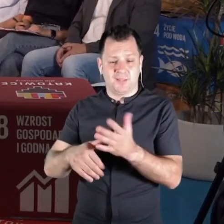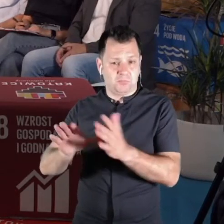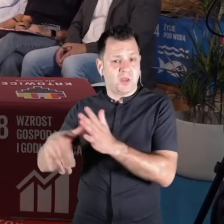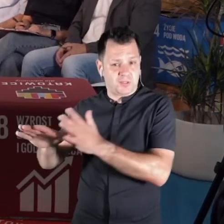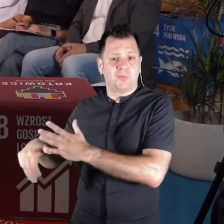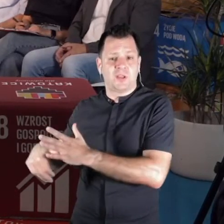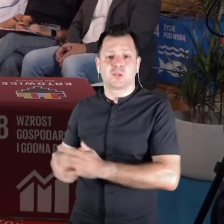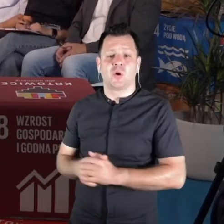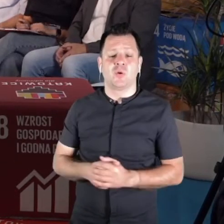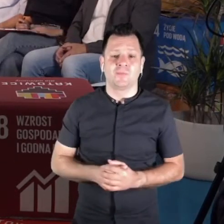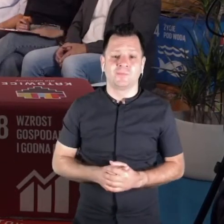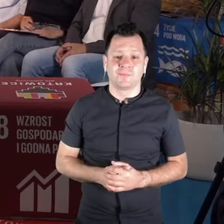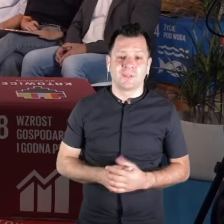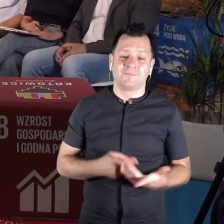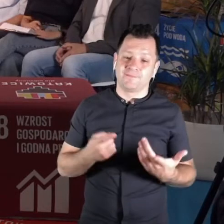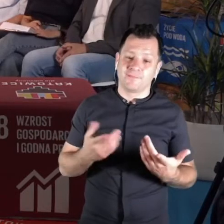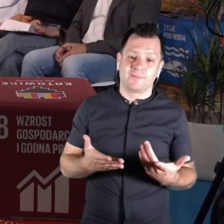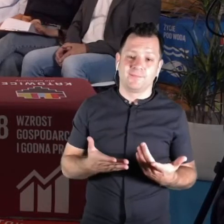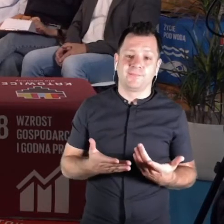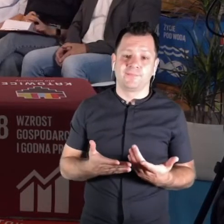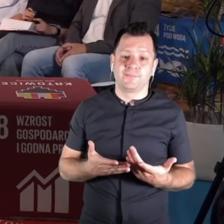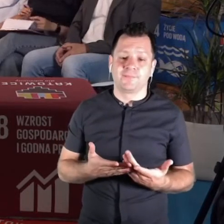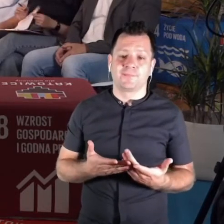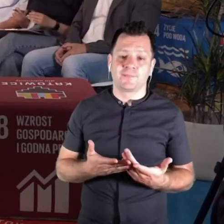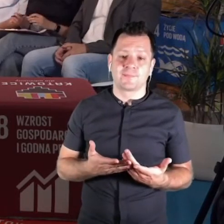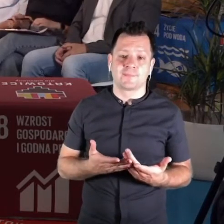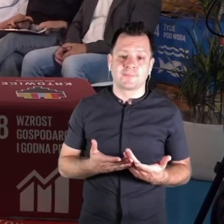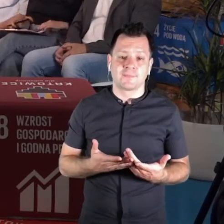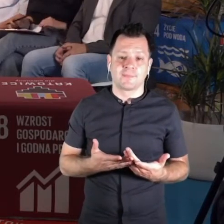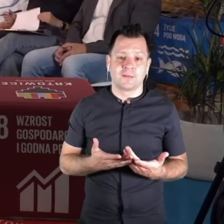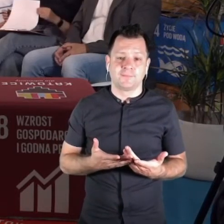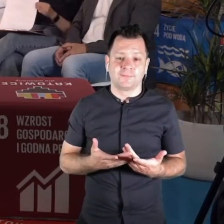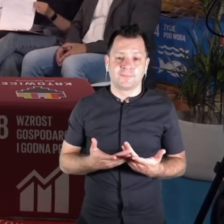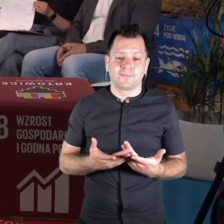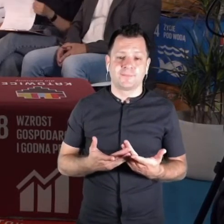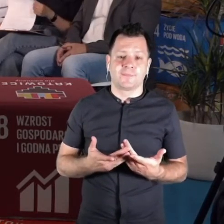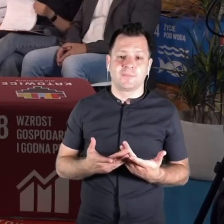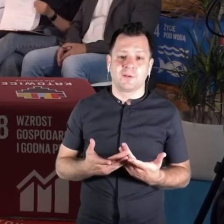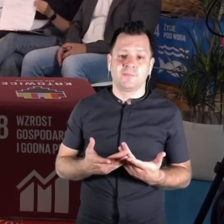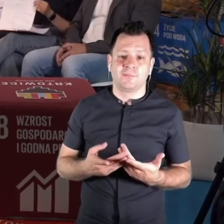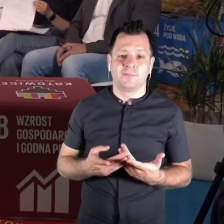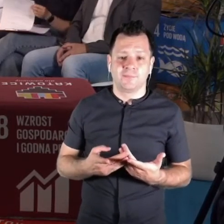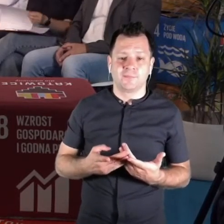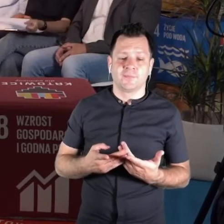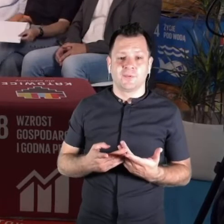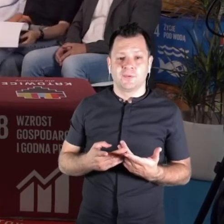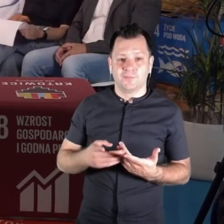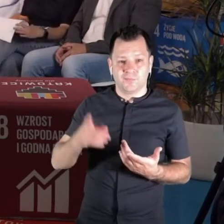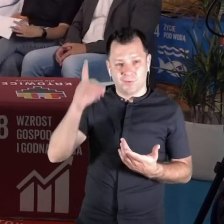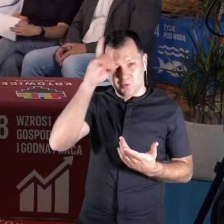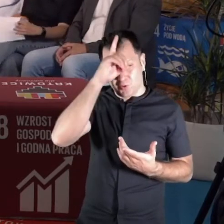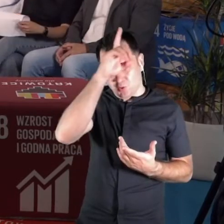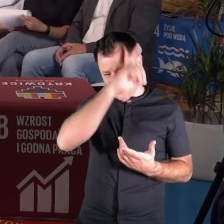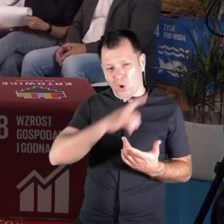So institutions are designed to keep order in society. They are designed to keep certain processes, and this is